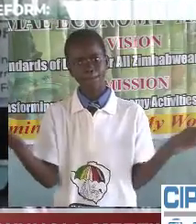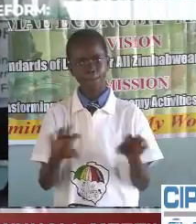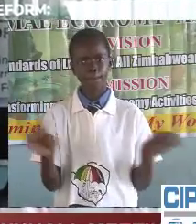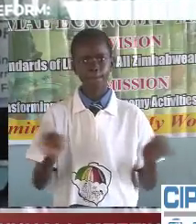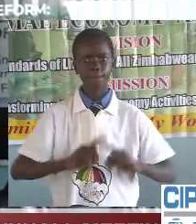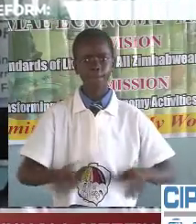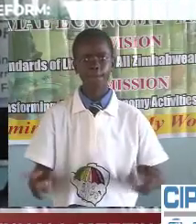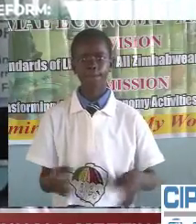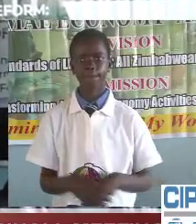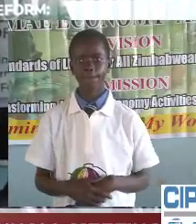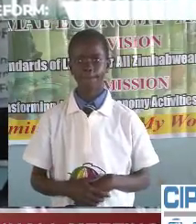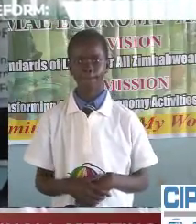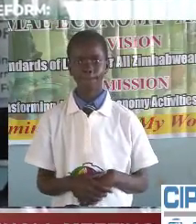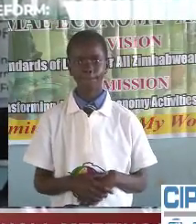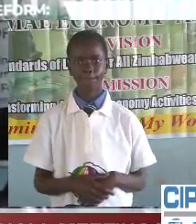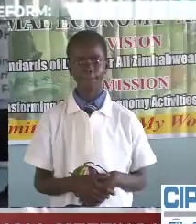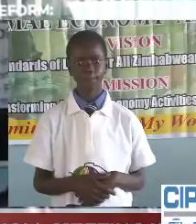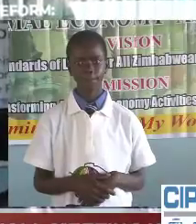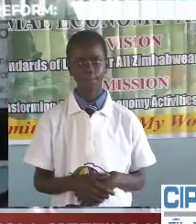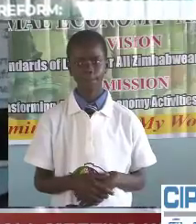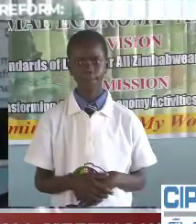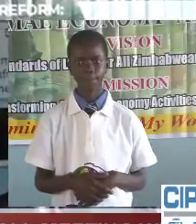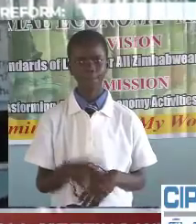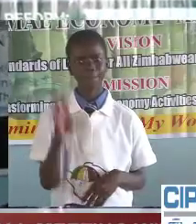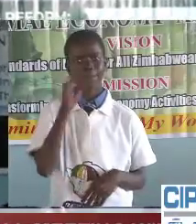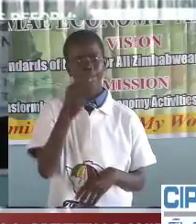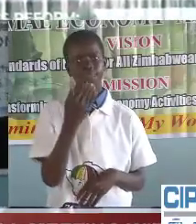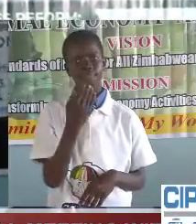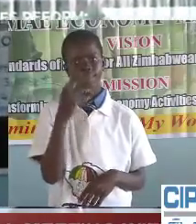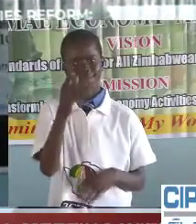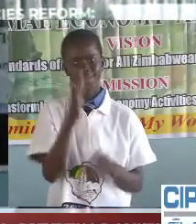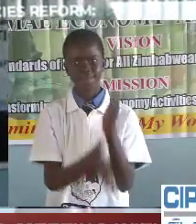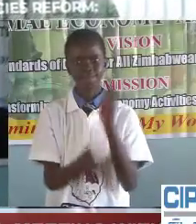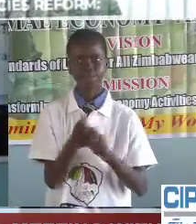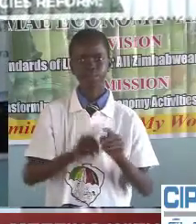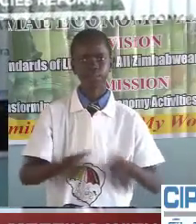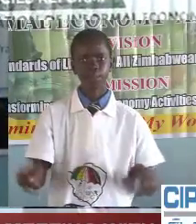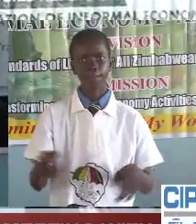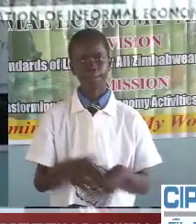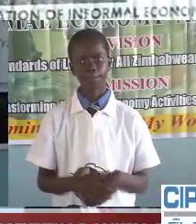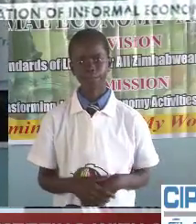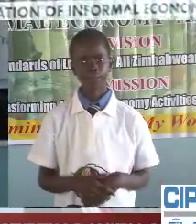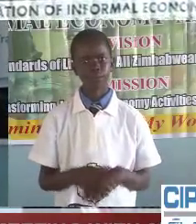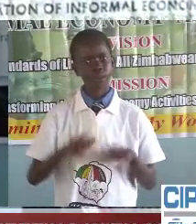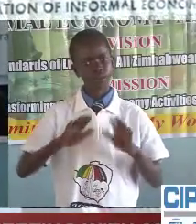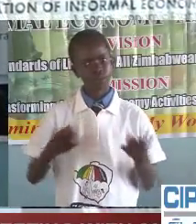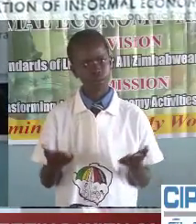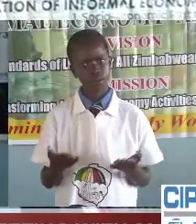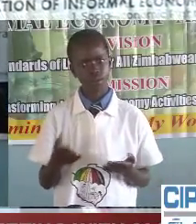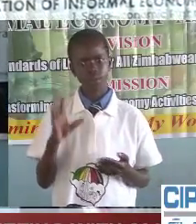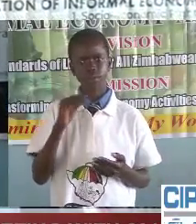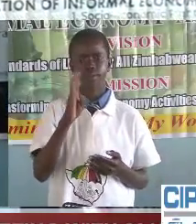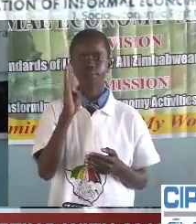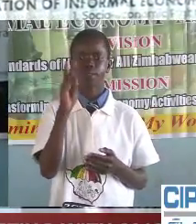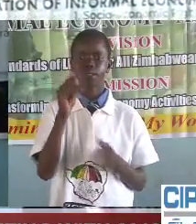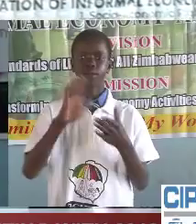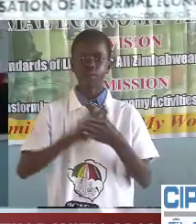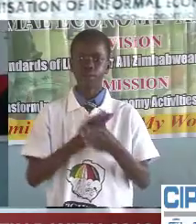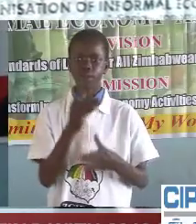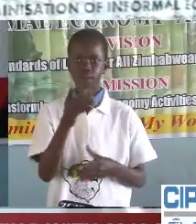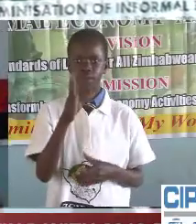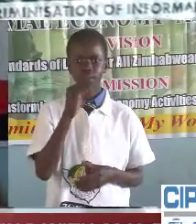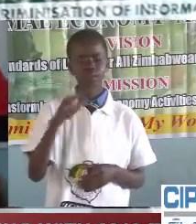atosiyana. We are doing things differently this year. Why? Because everything